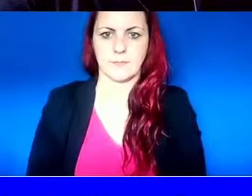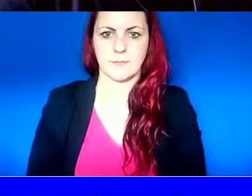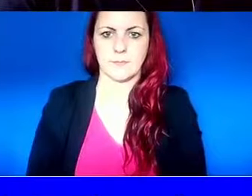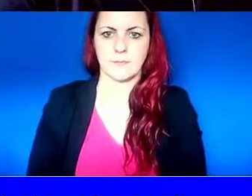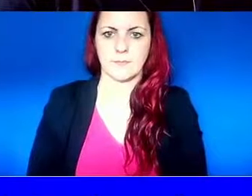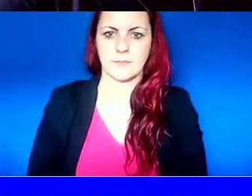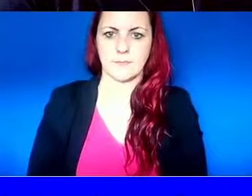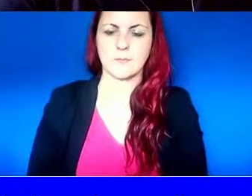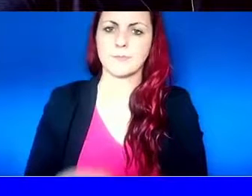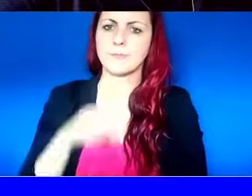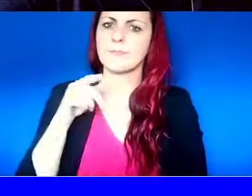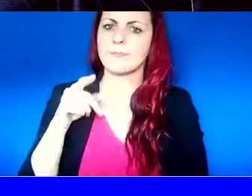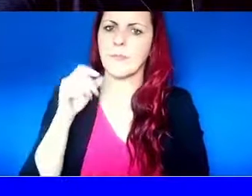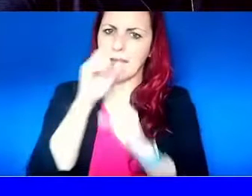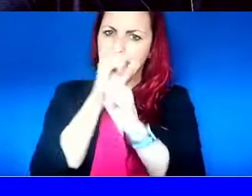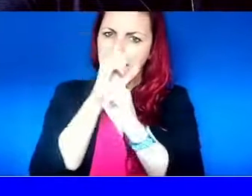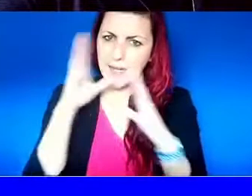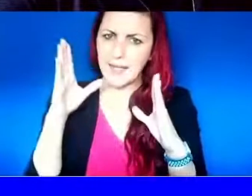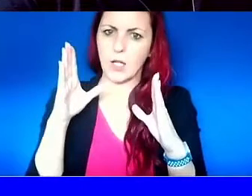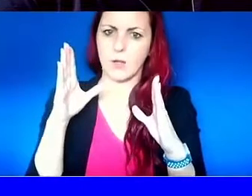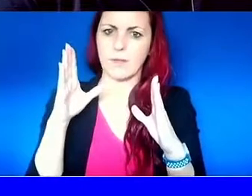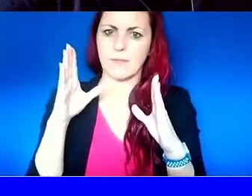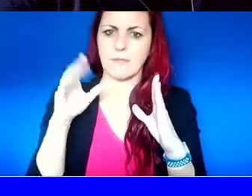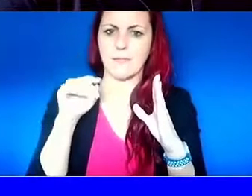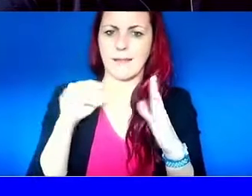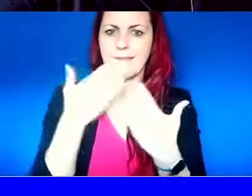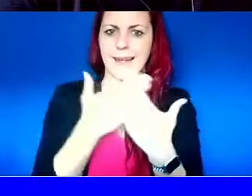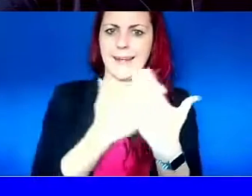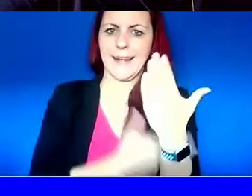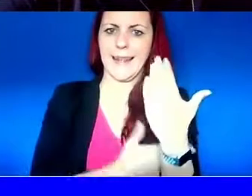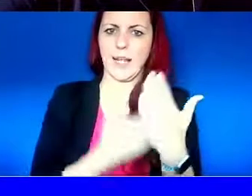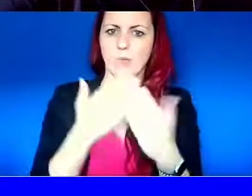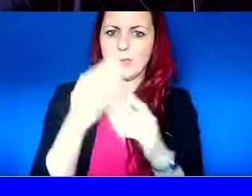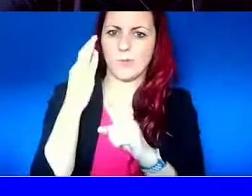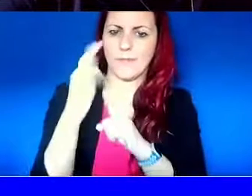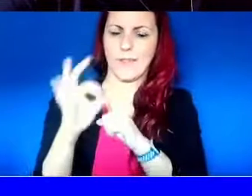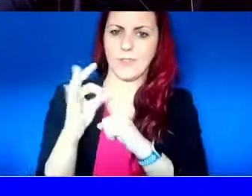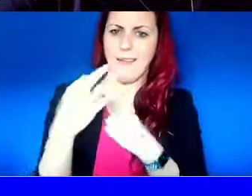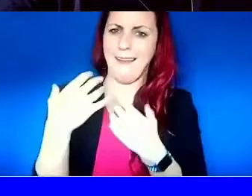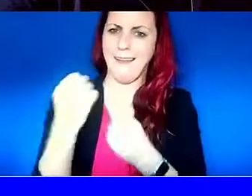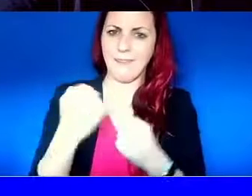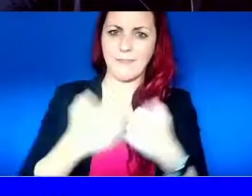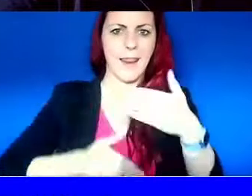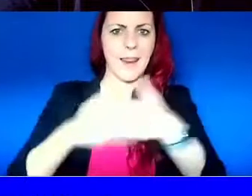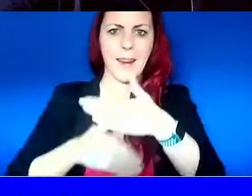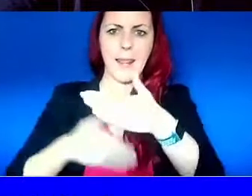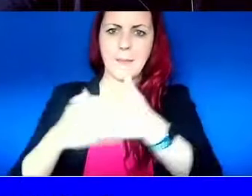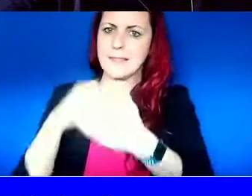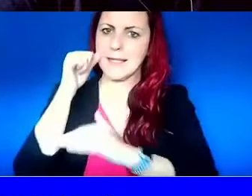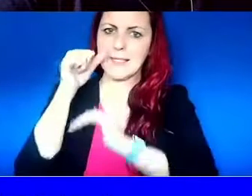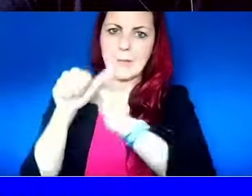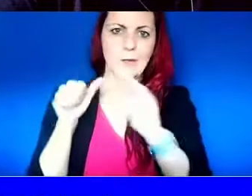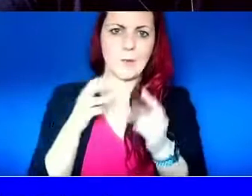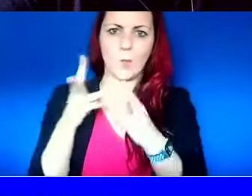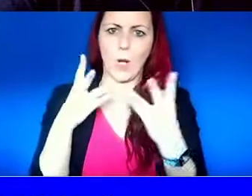please. It's very clear that legal professionals in the study had limited experience of working with deaf